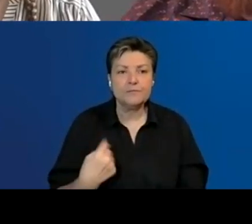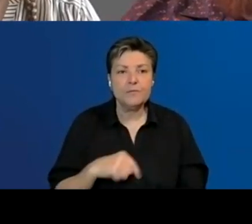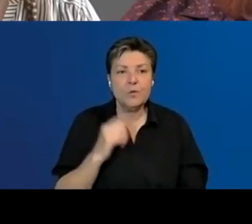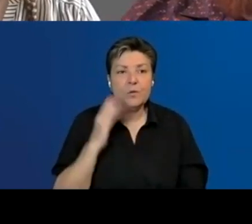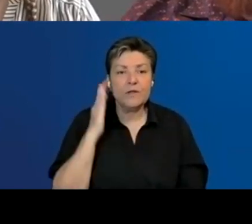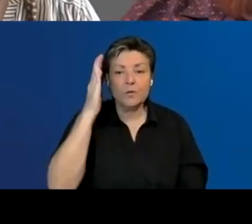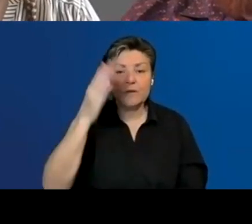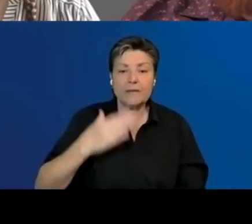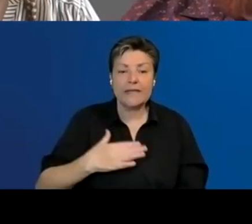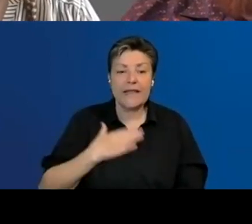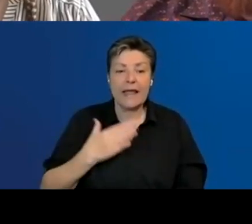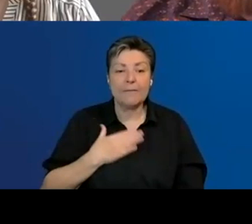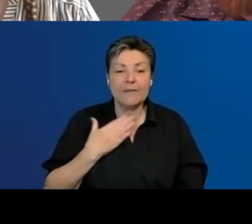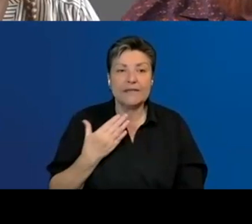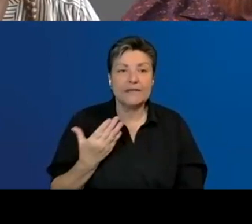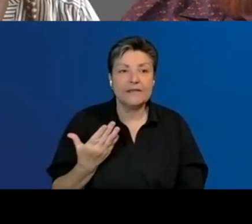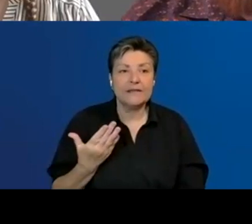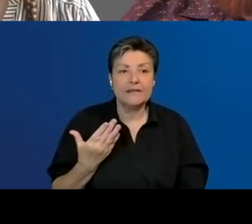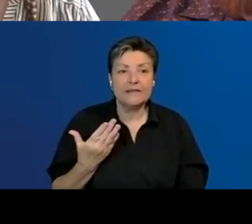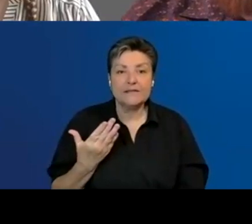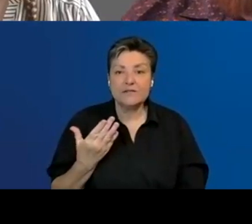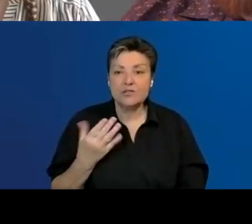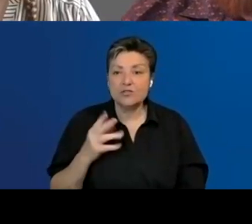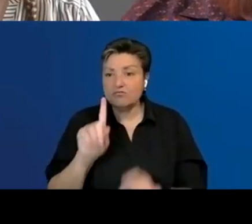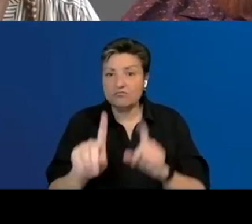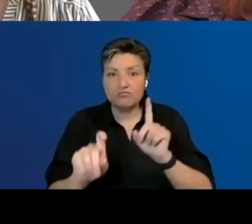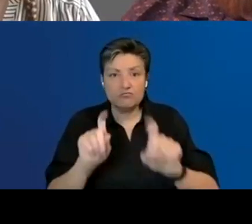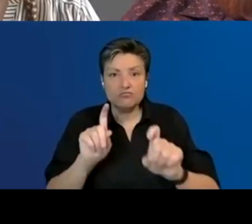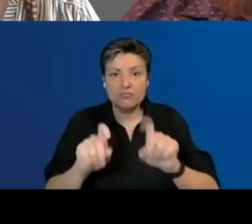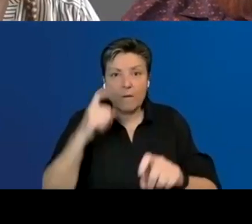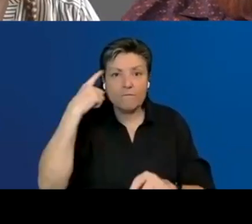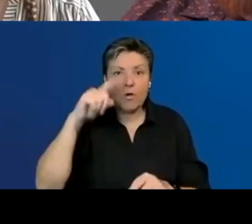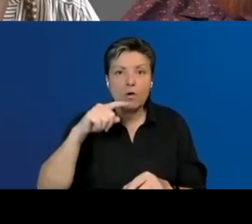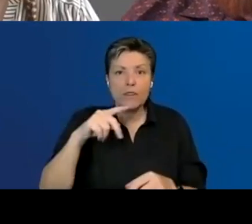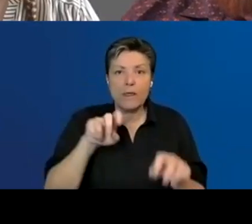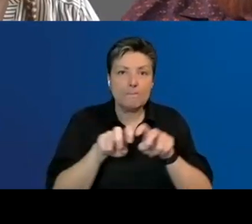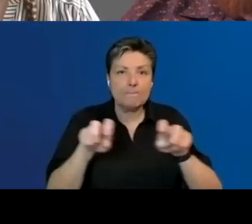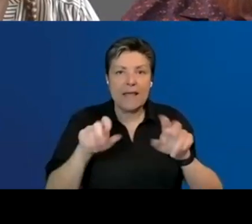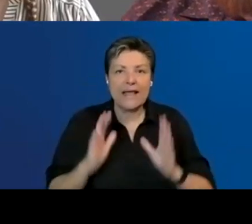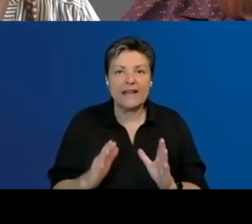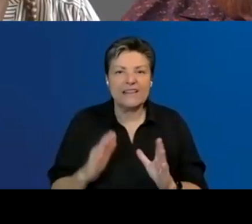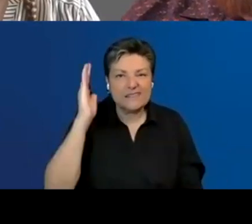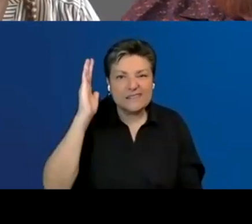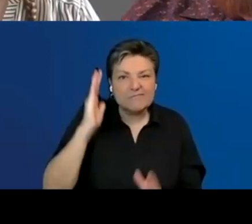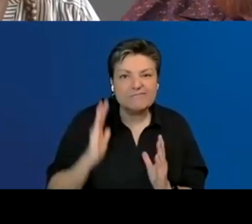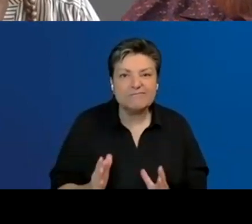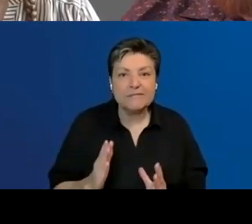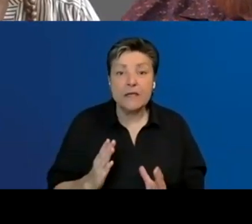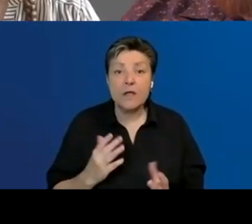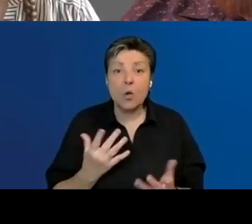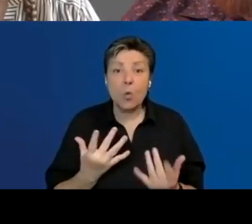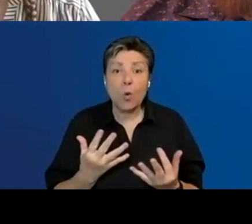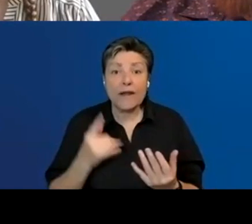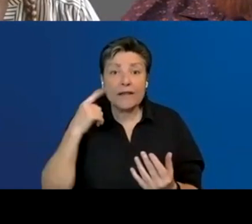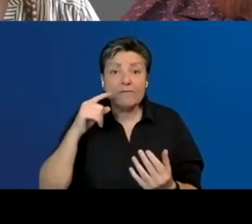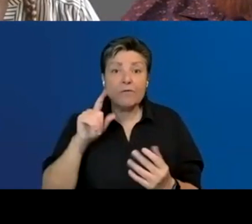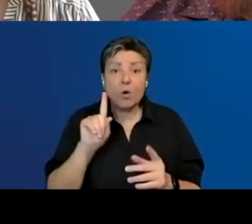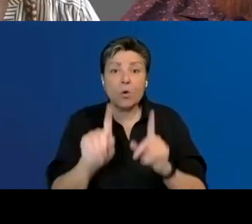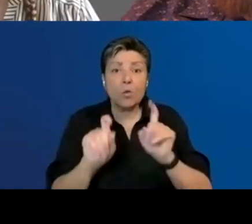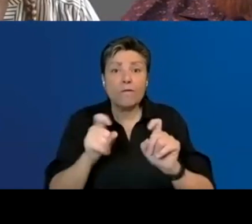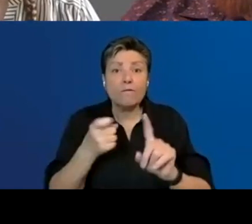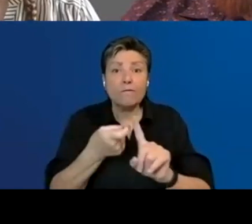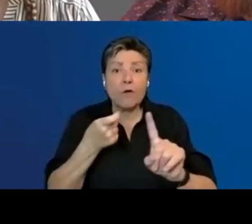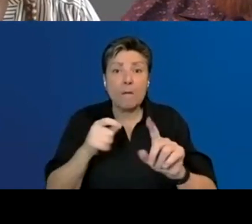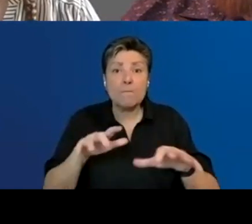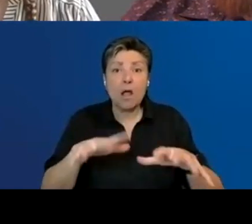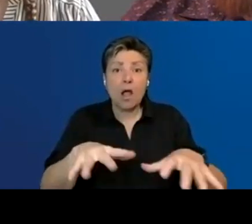happy to raise those questions to the panelists. But while we're waiting for any questions from our audience, I'd like to ask each of our